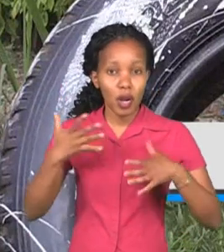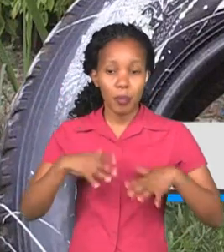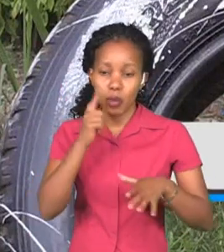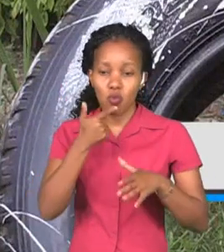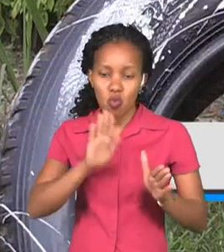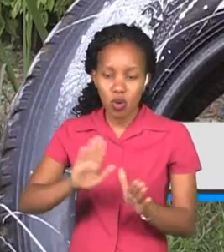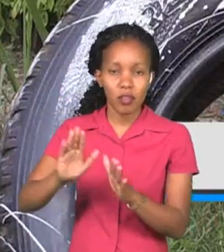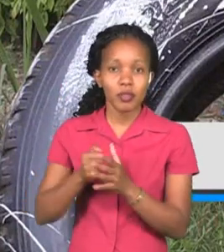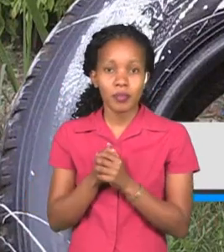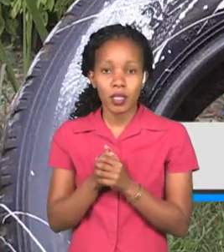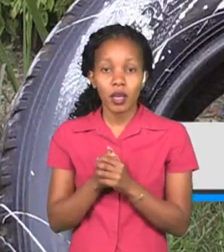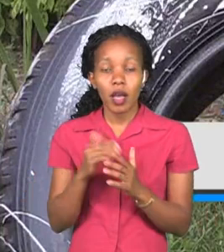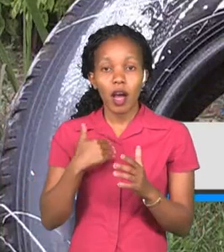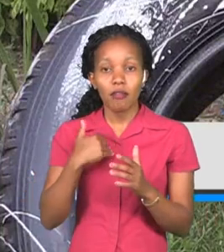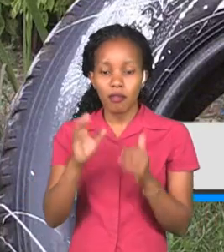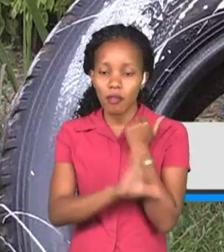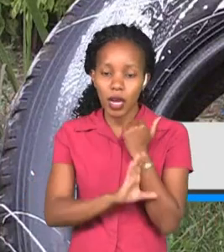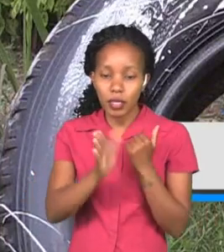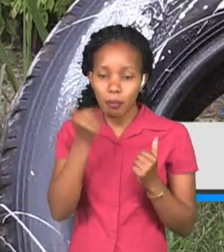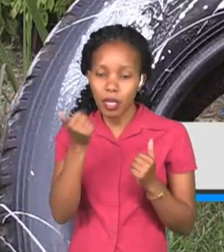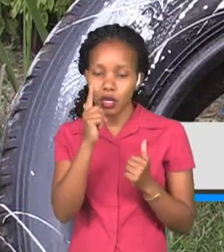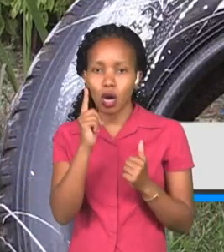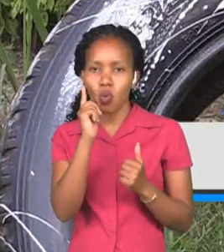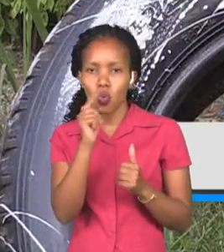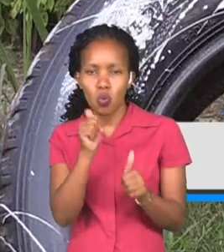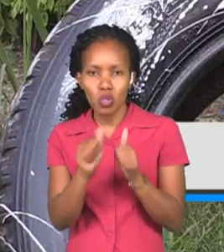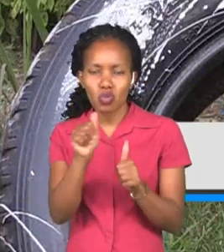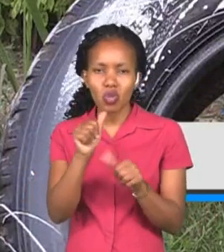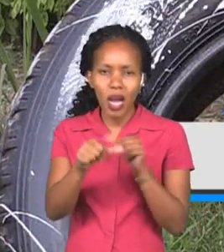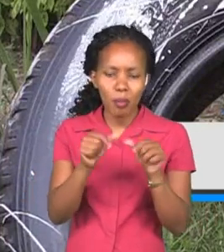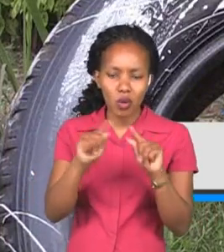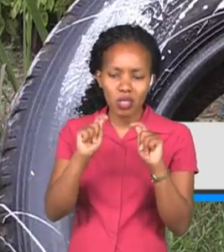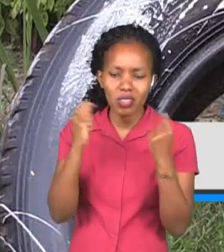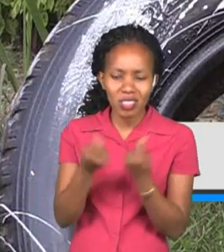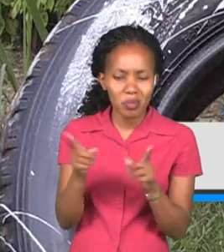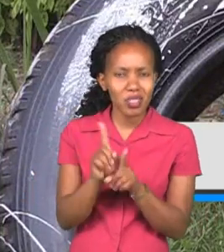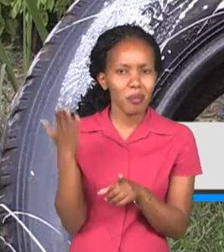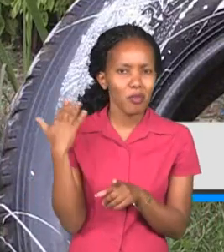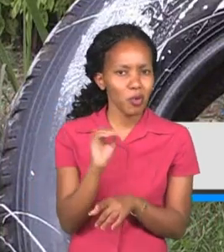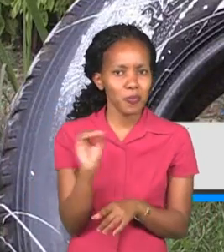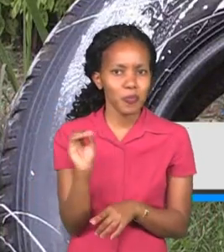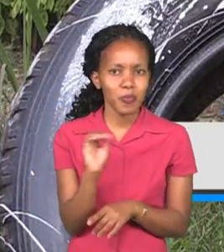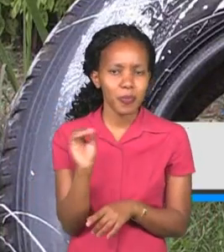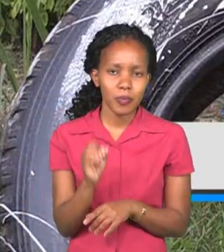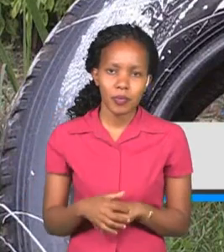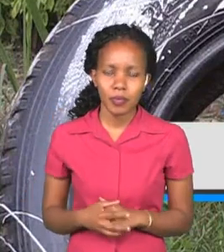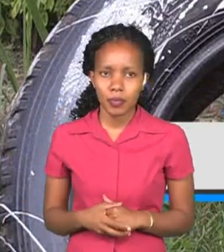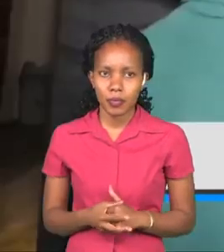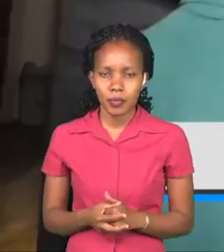left us, to have a better country that is not characterized by ethnicity as it was in the past.